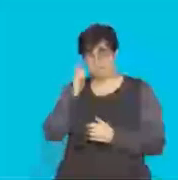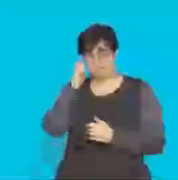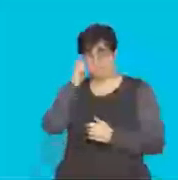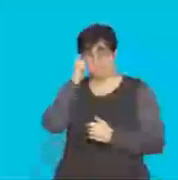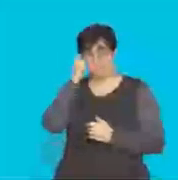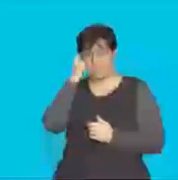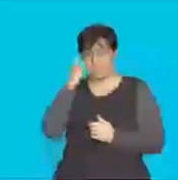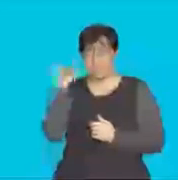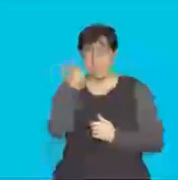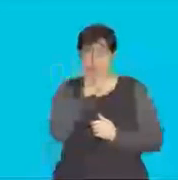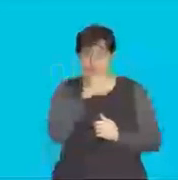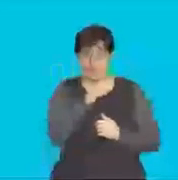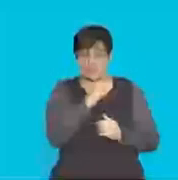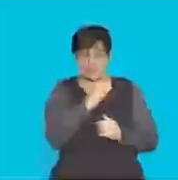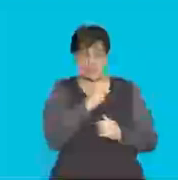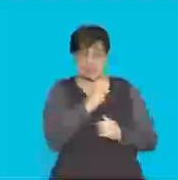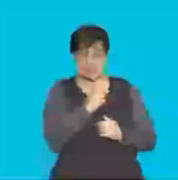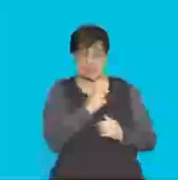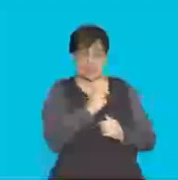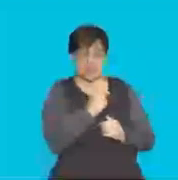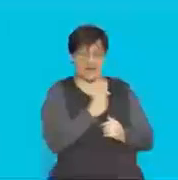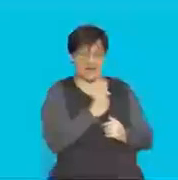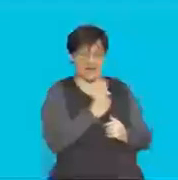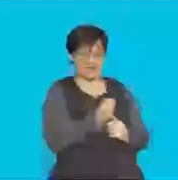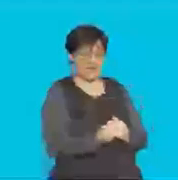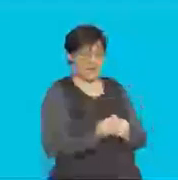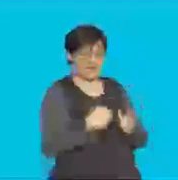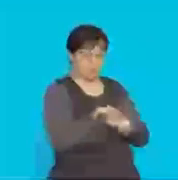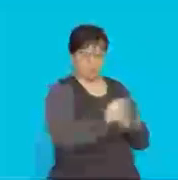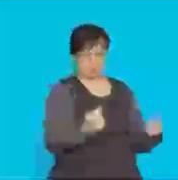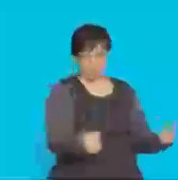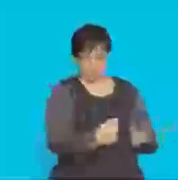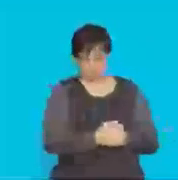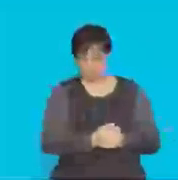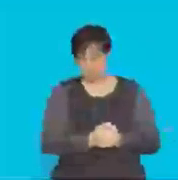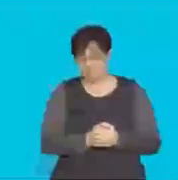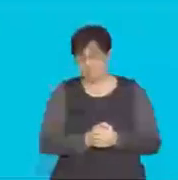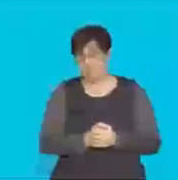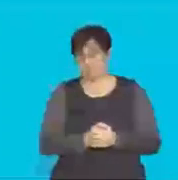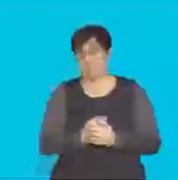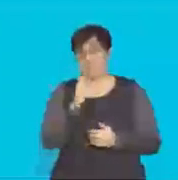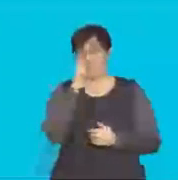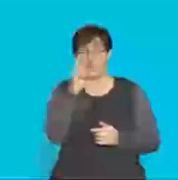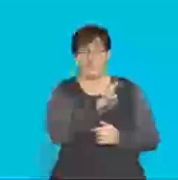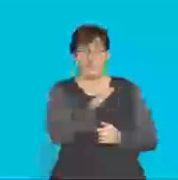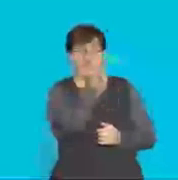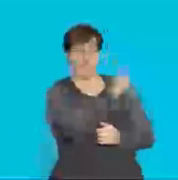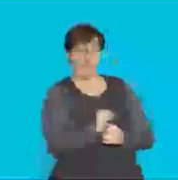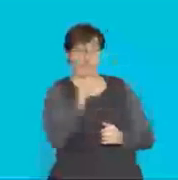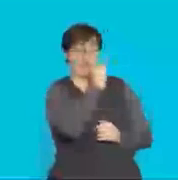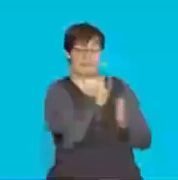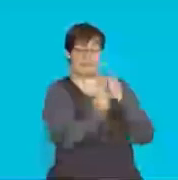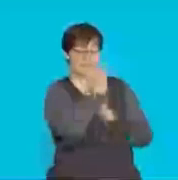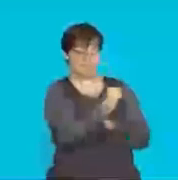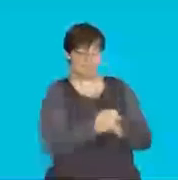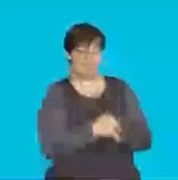get white foal in the offspring. So it means that just purely by looking at this individual, we are able to